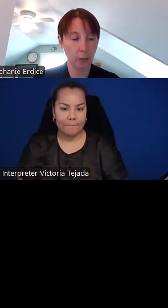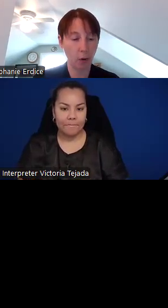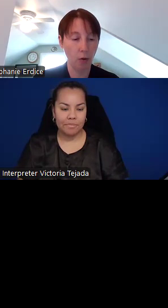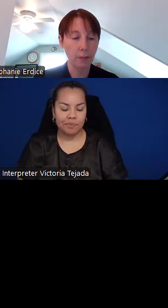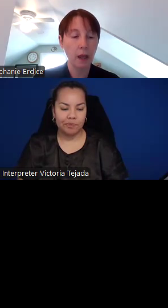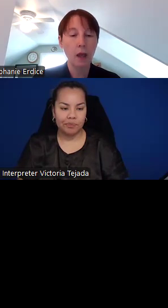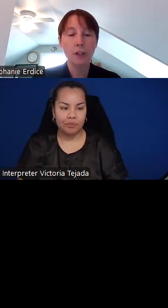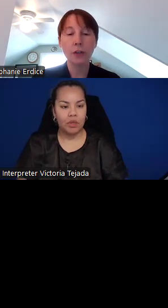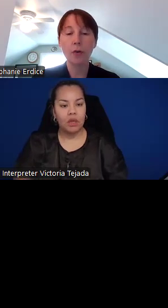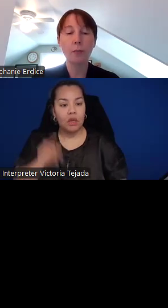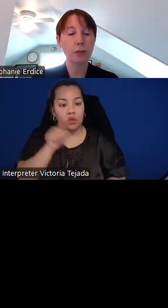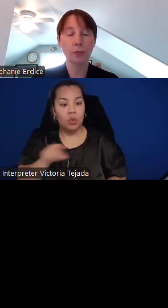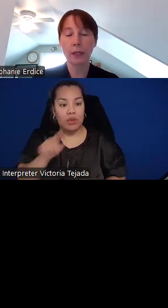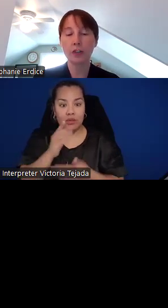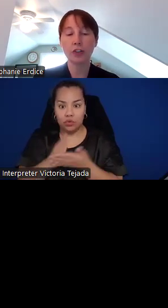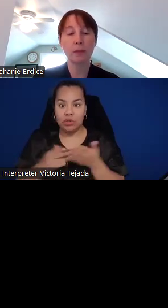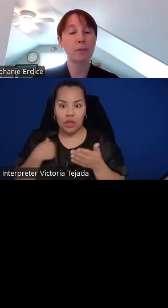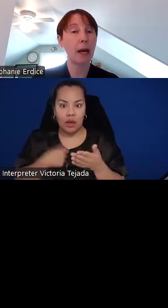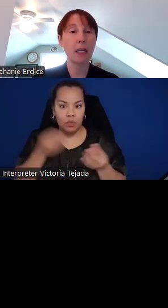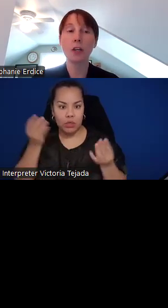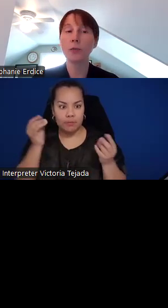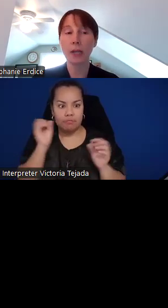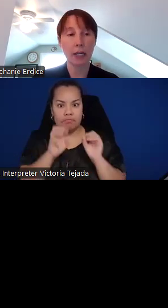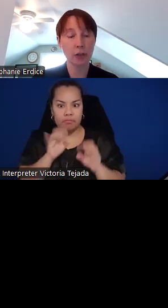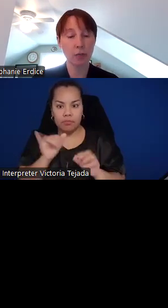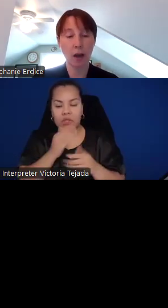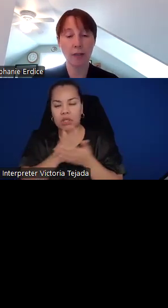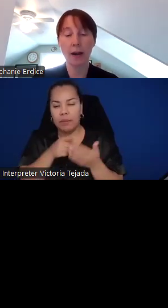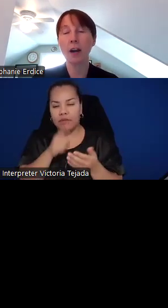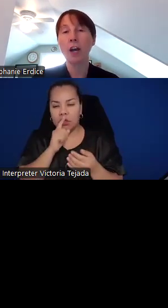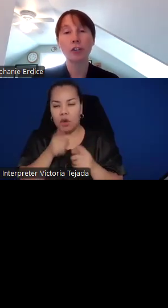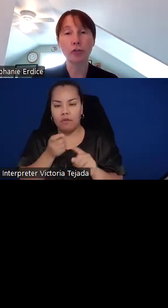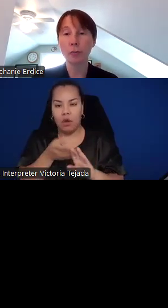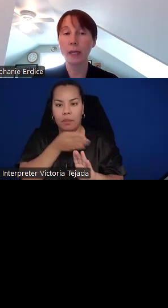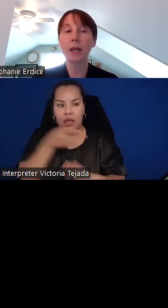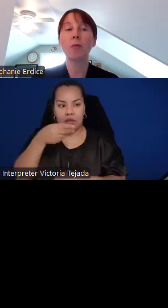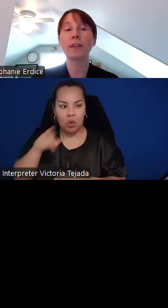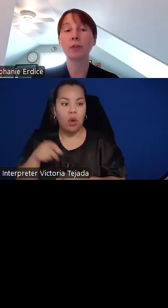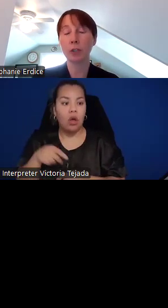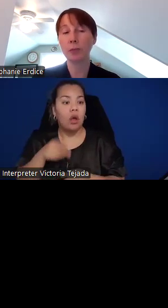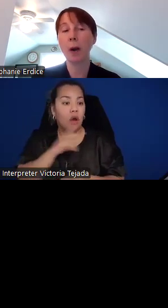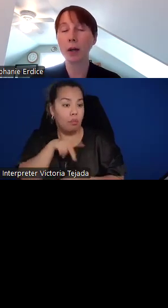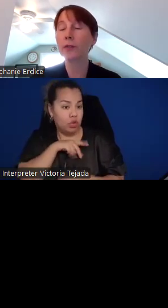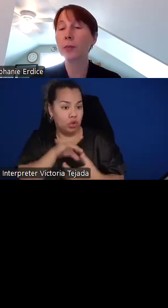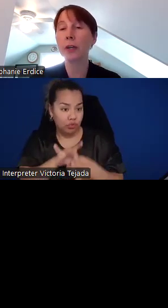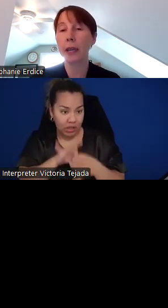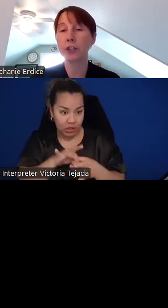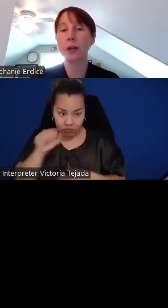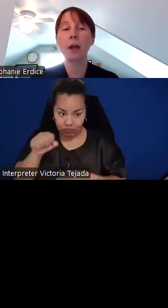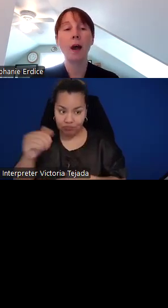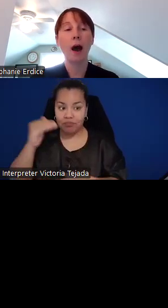in the last poll. So personal relationships, money, communication was on there, social media with it, which is part